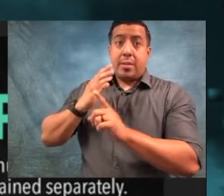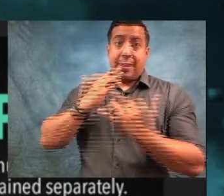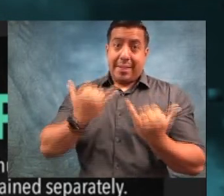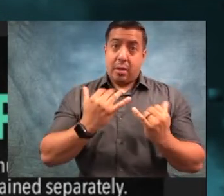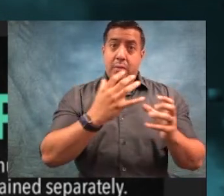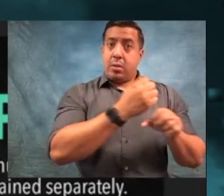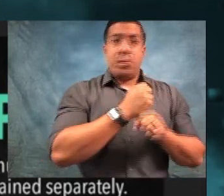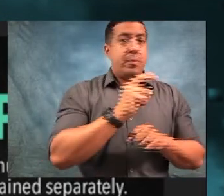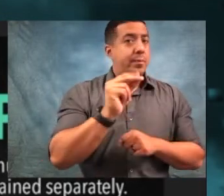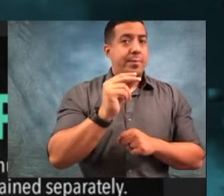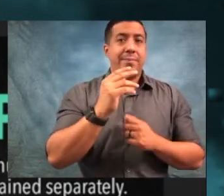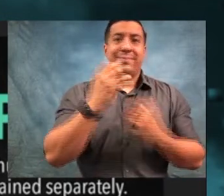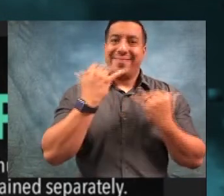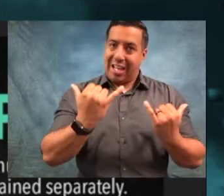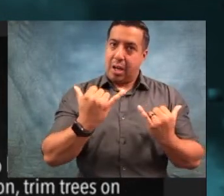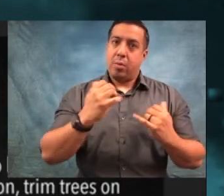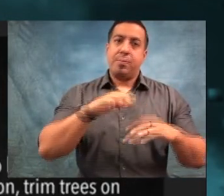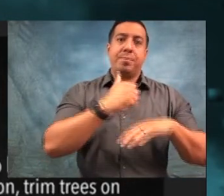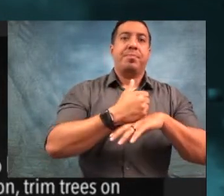You want to get that done now.